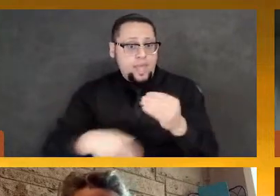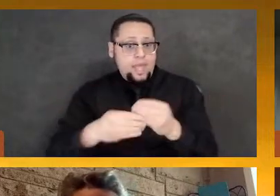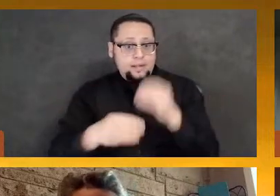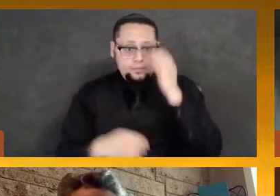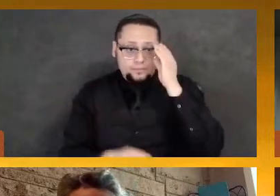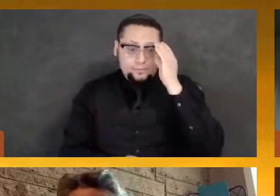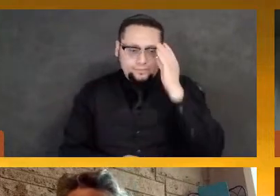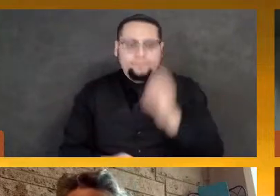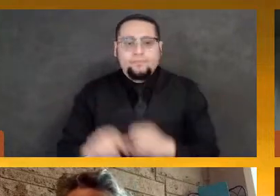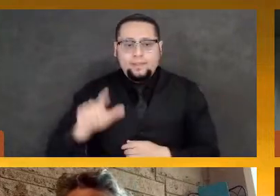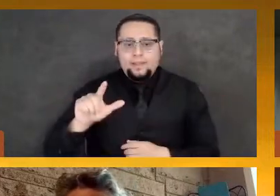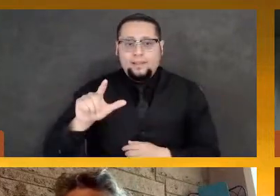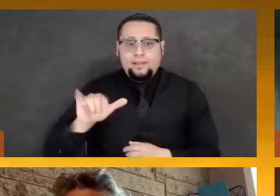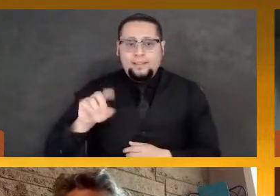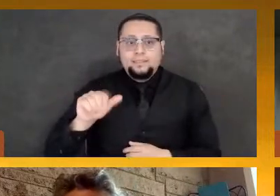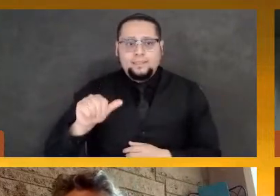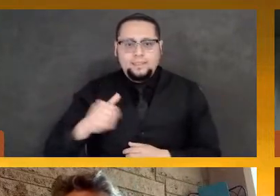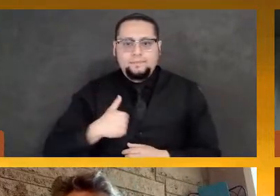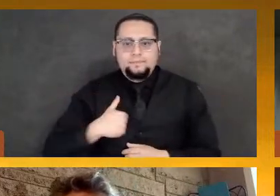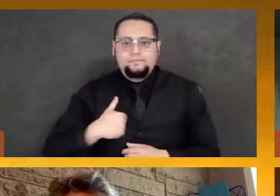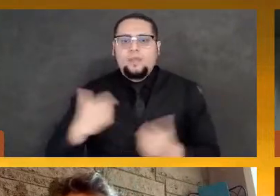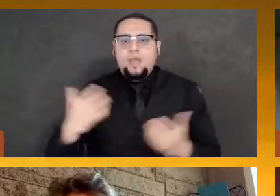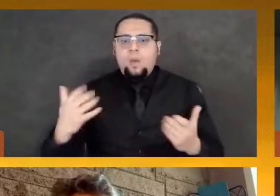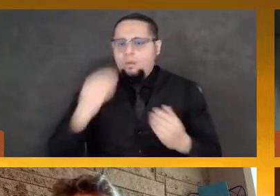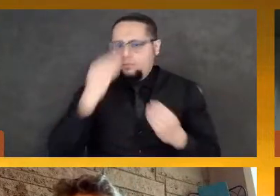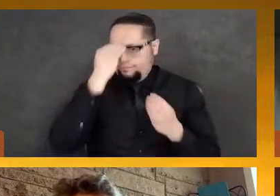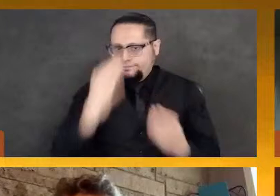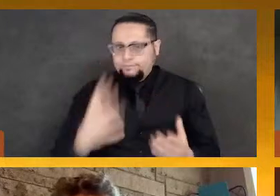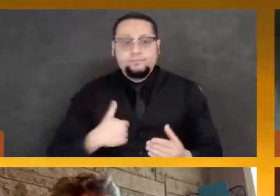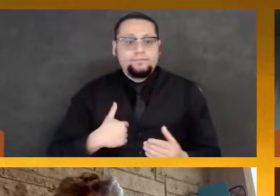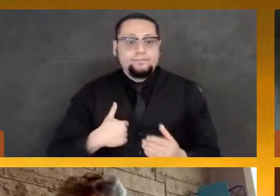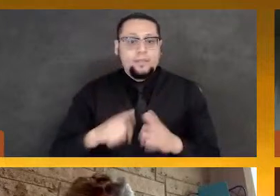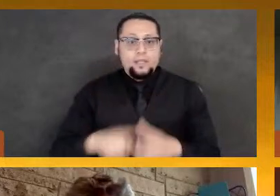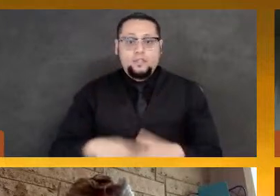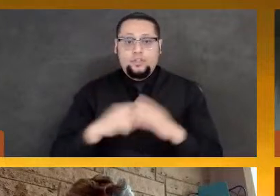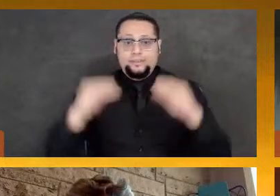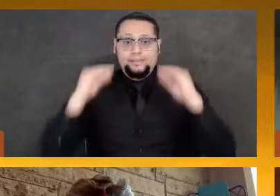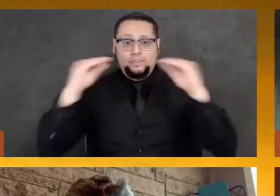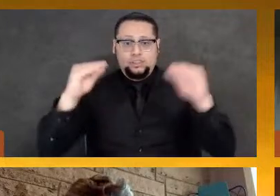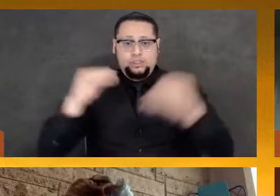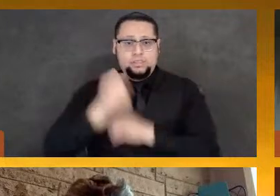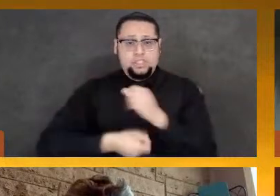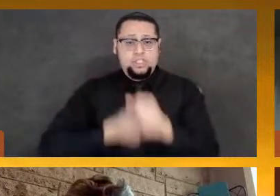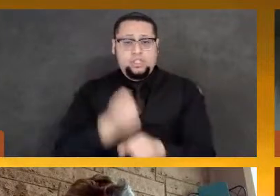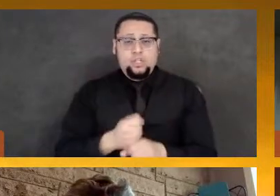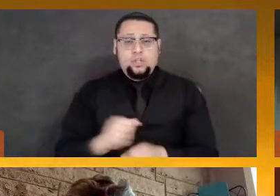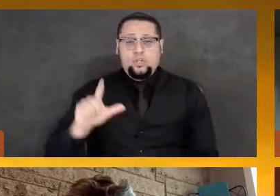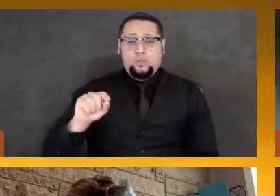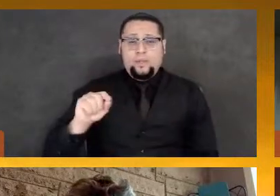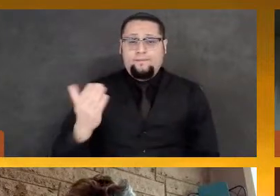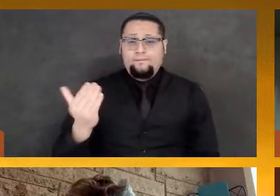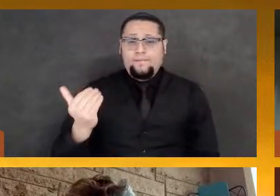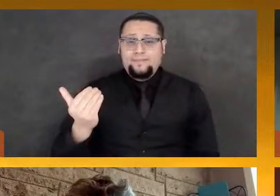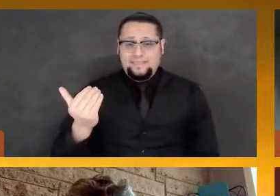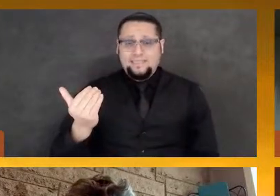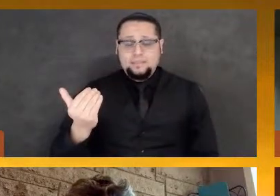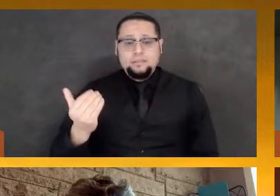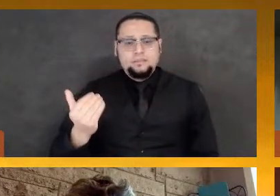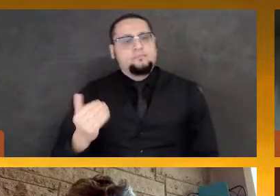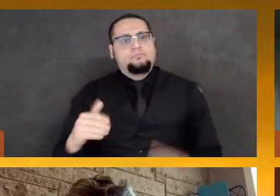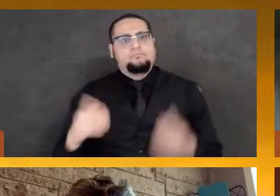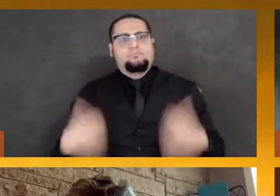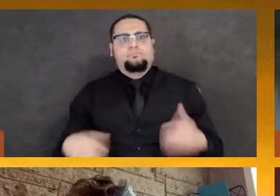Yes, so I just want to note that when I started teaching in 2015, it was really important for me